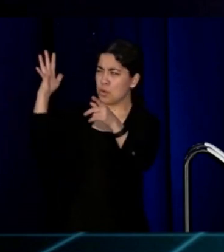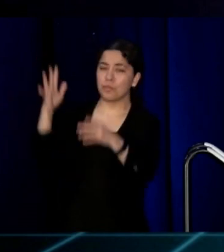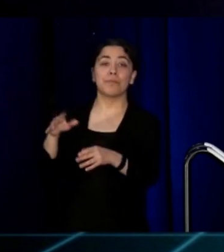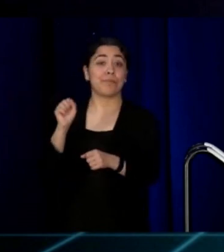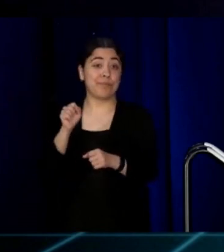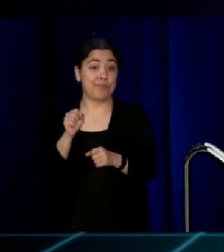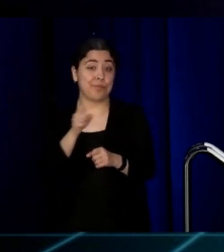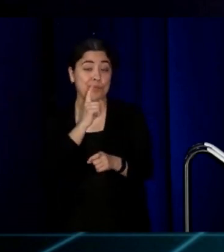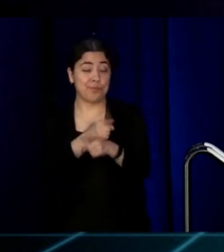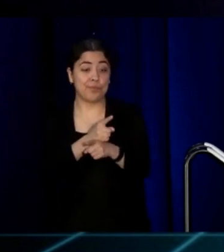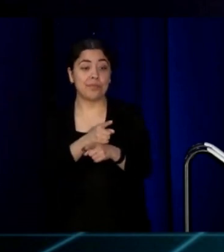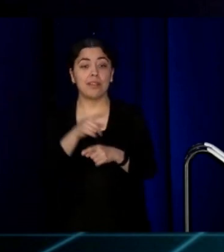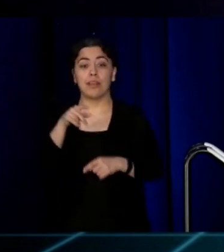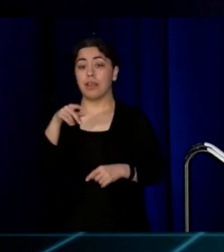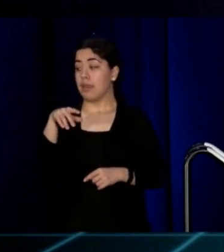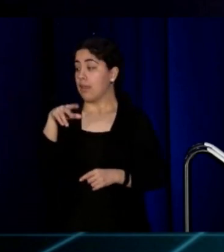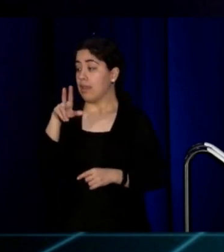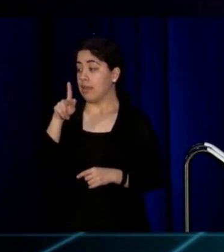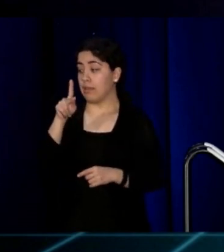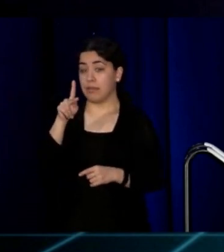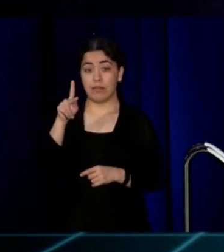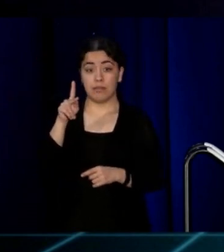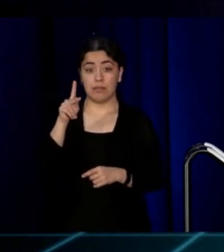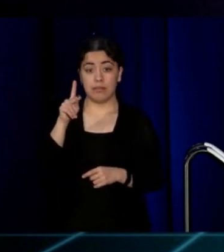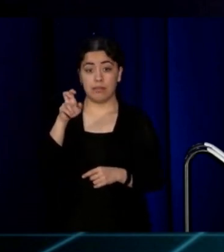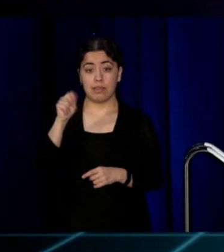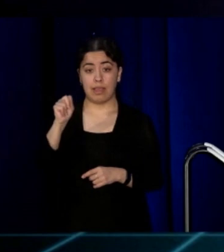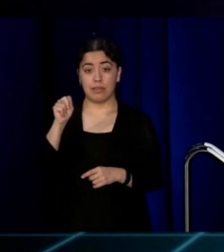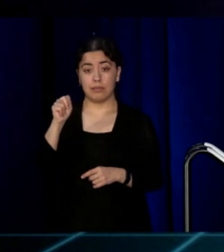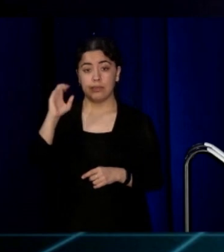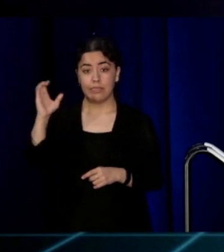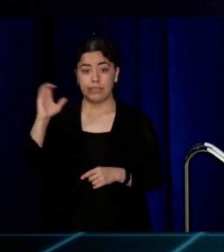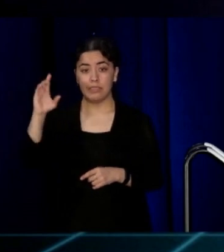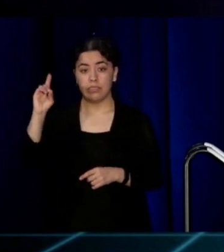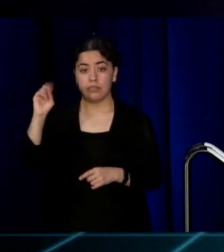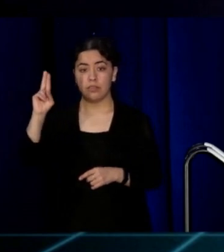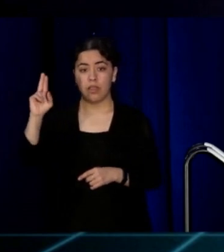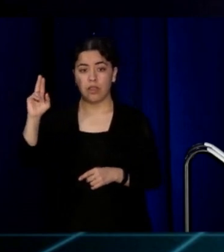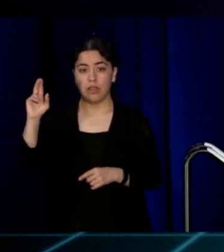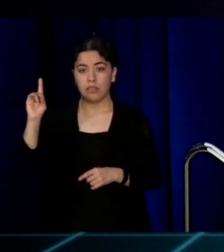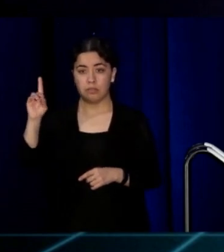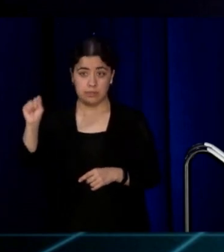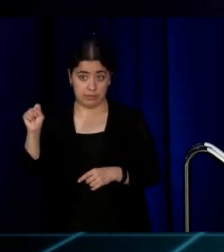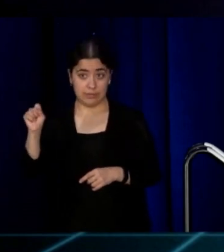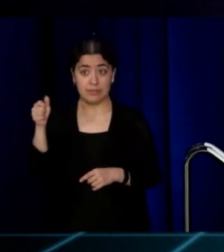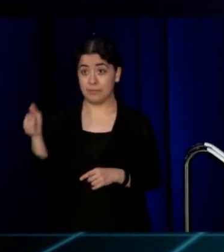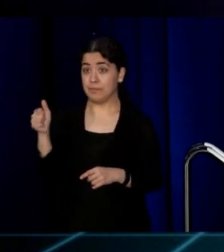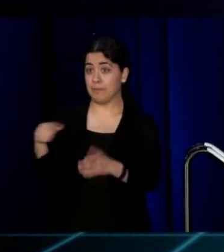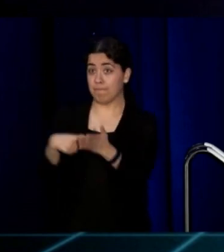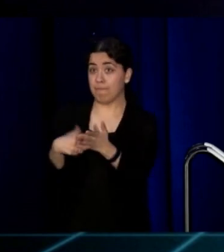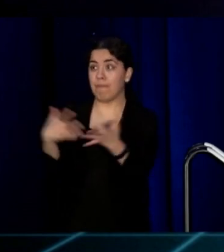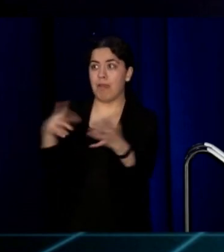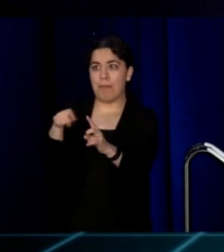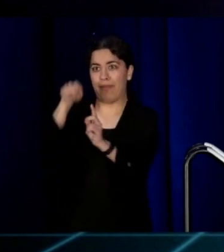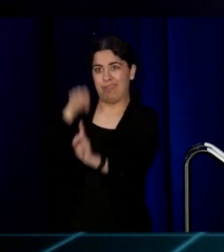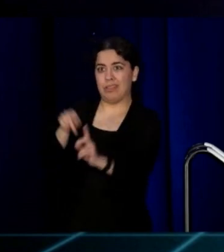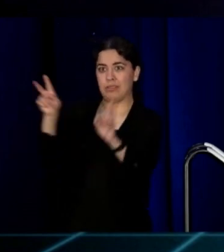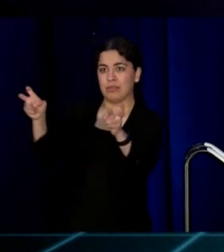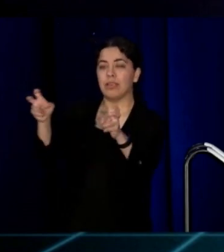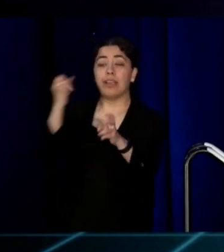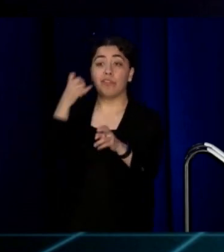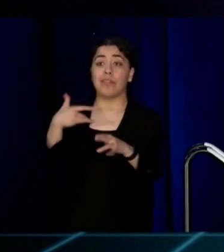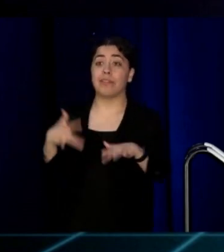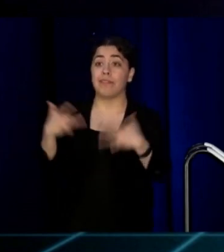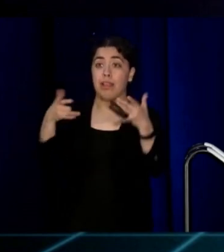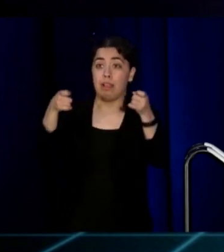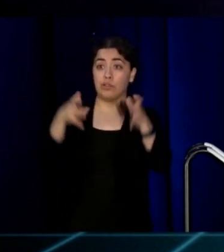actually, Kenzie Dodds talked a lot about this too, where basically if you have an event handler, and